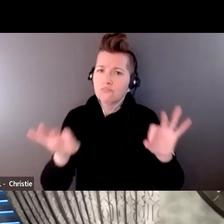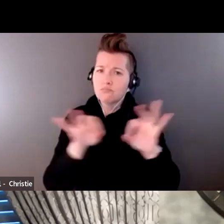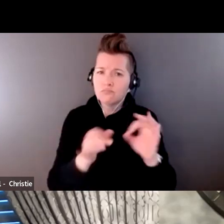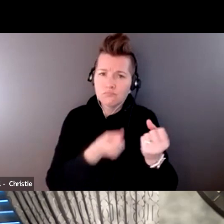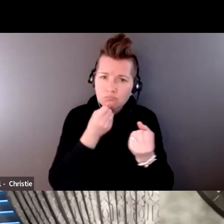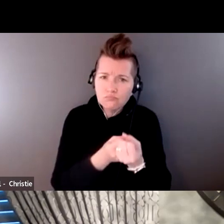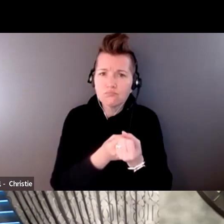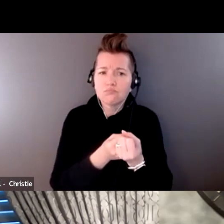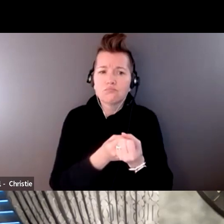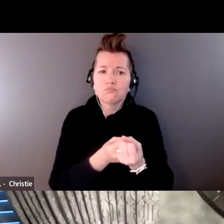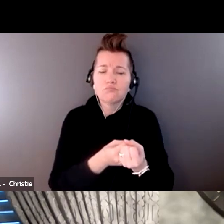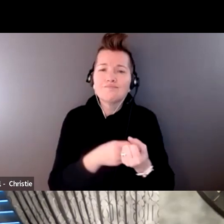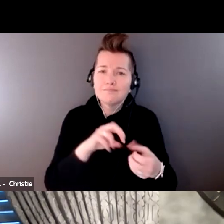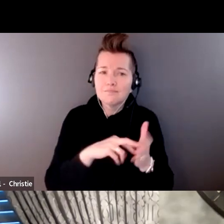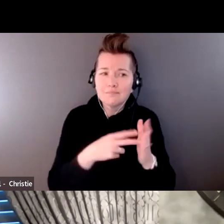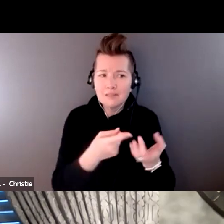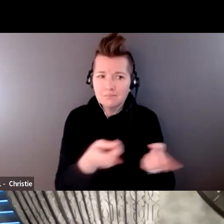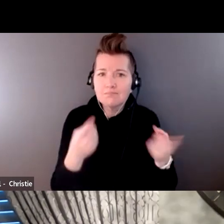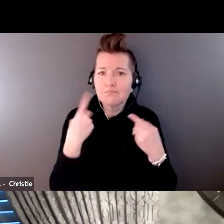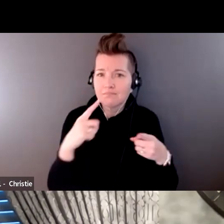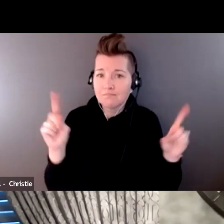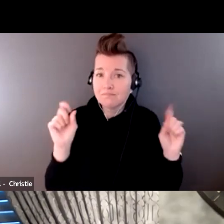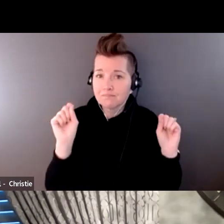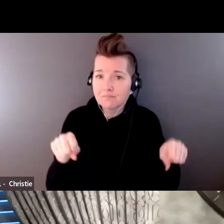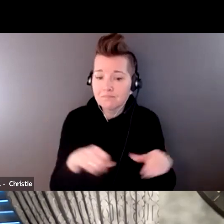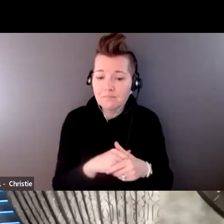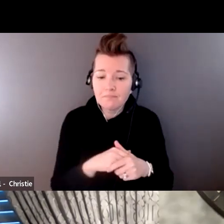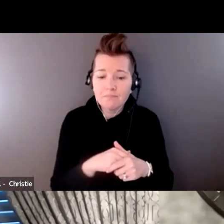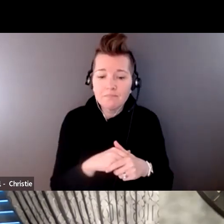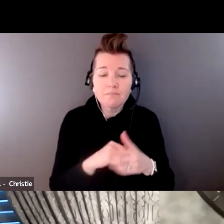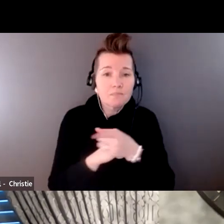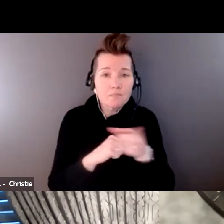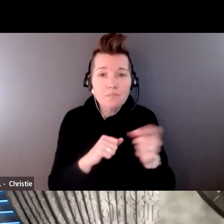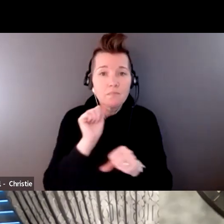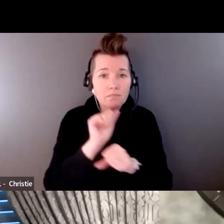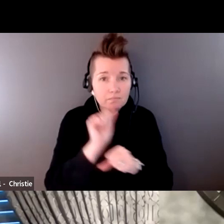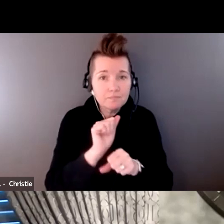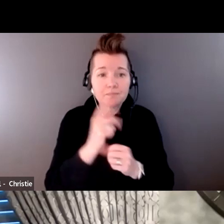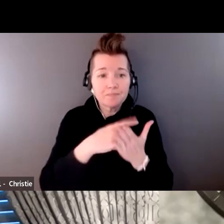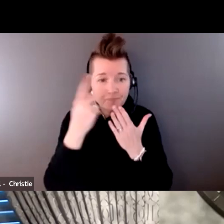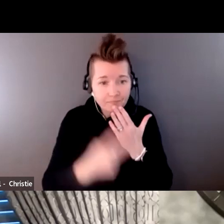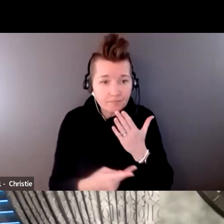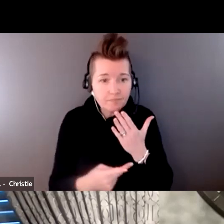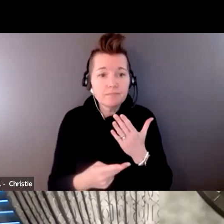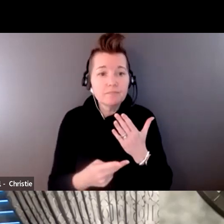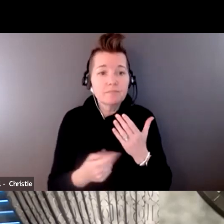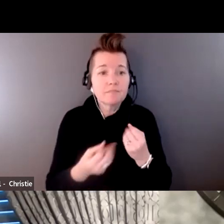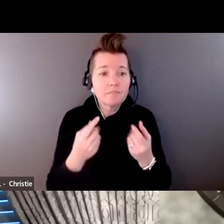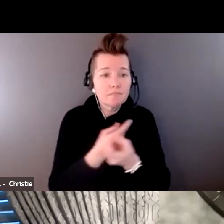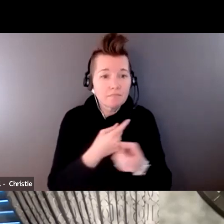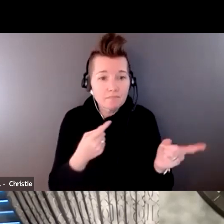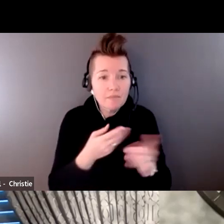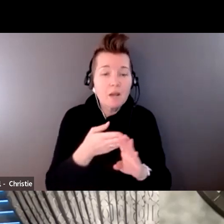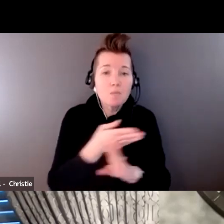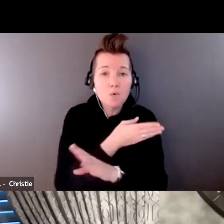even for a lot of the successful employment programs, they take place early on in teen years. A lot of the pre-employment